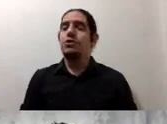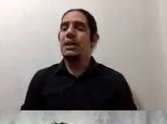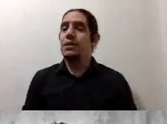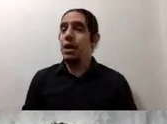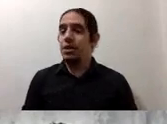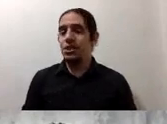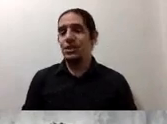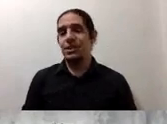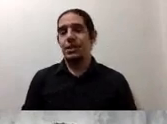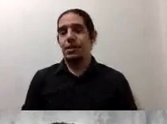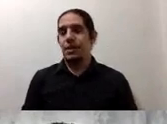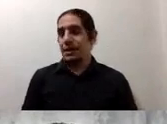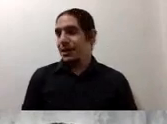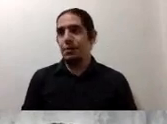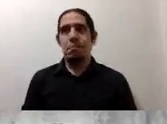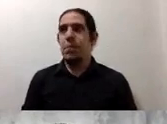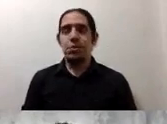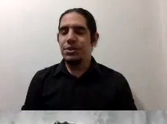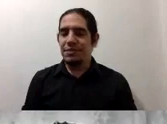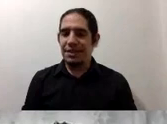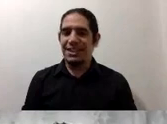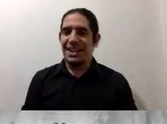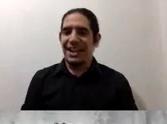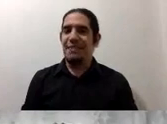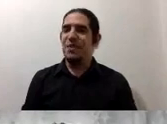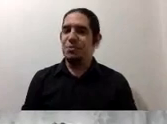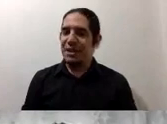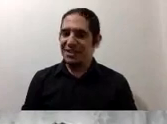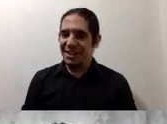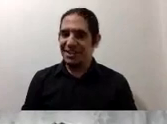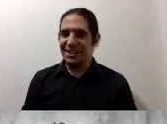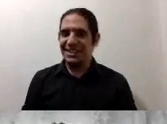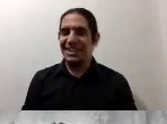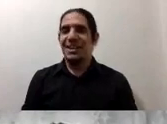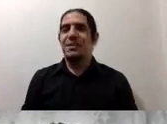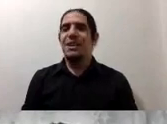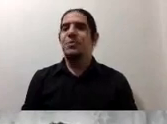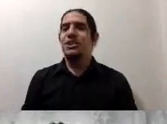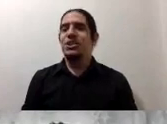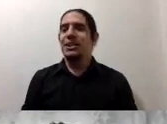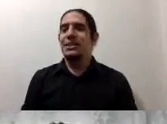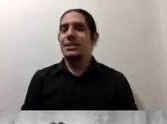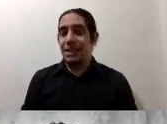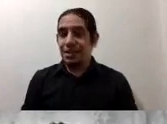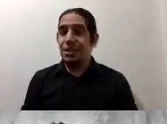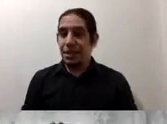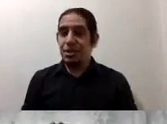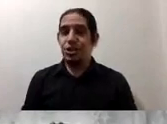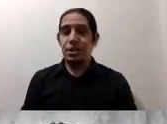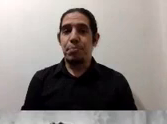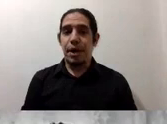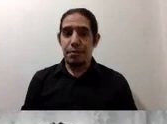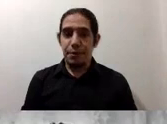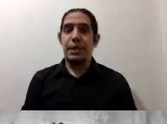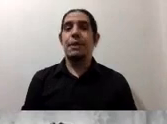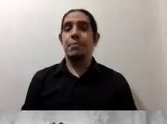have used methodologies. I think most of us have used methodologies in which standard English